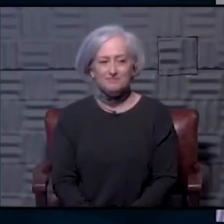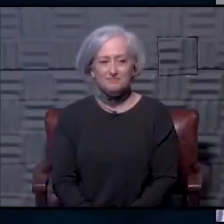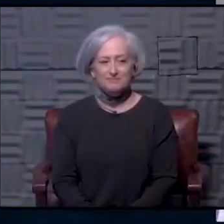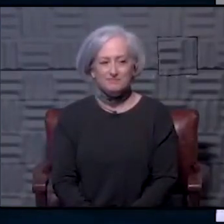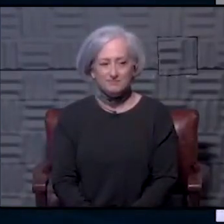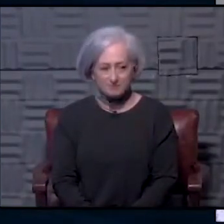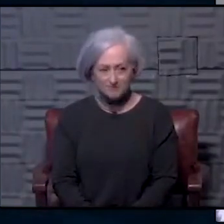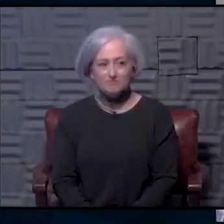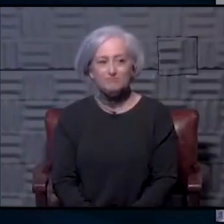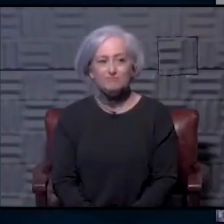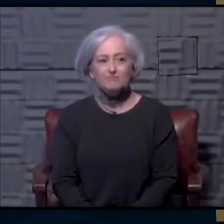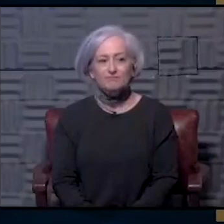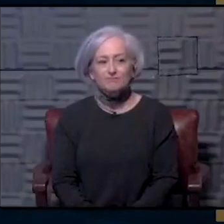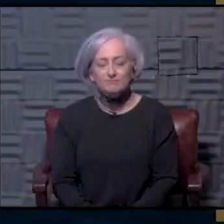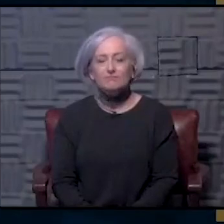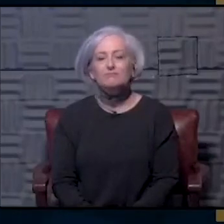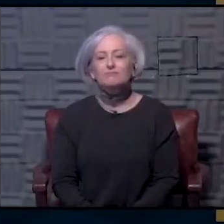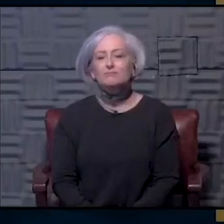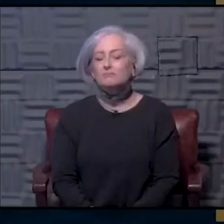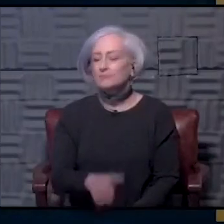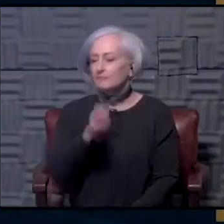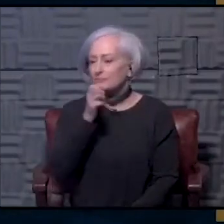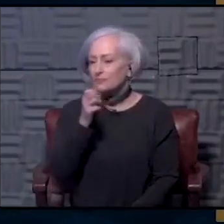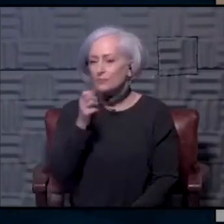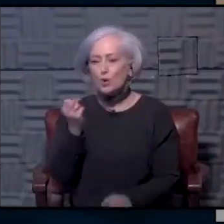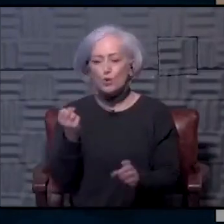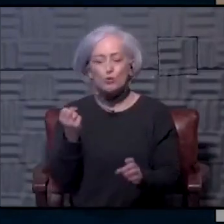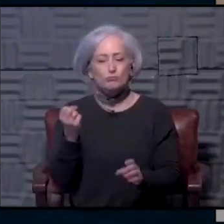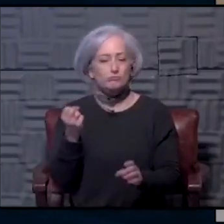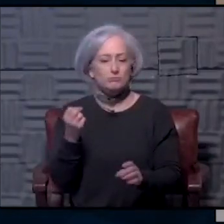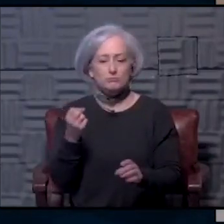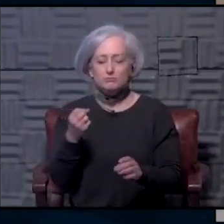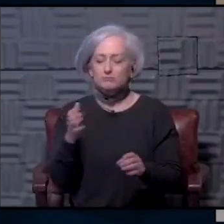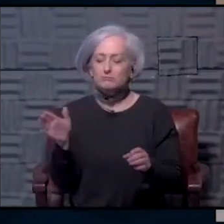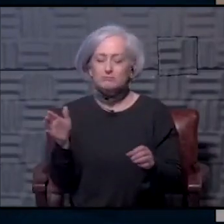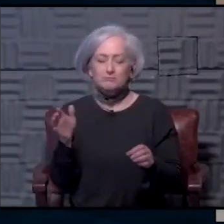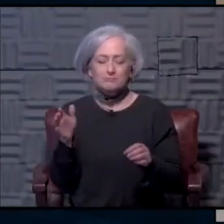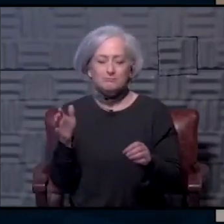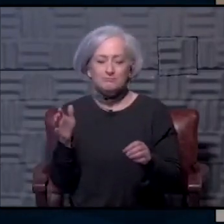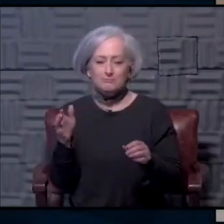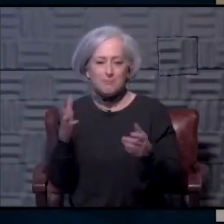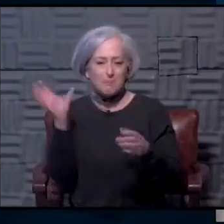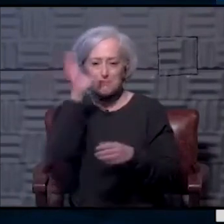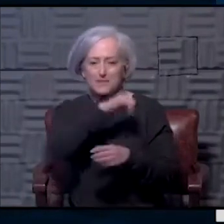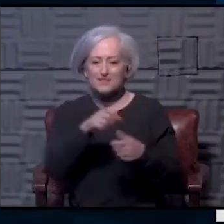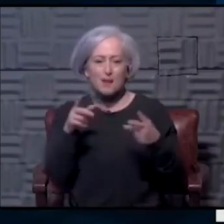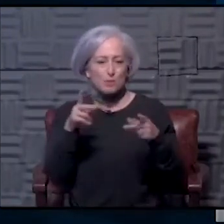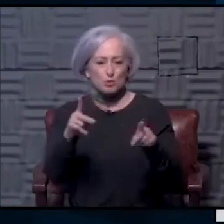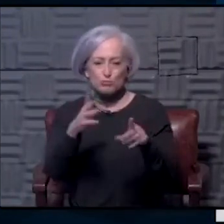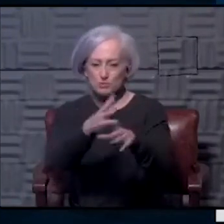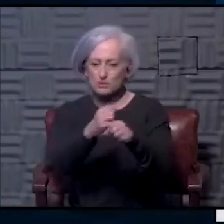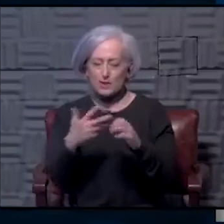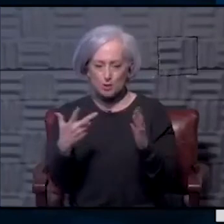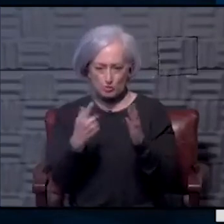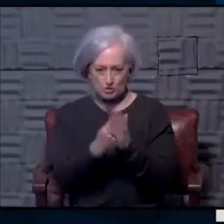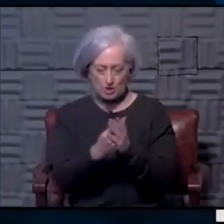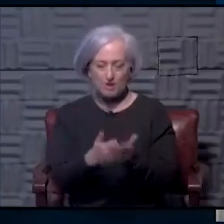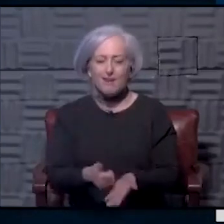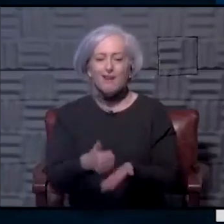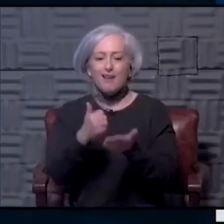Take your call to arms, don't throw away your shot, and begin to help us beat coronavirus.